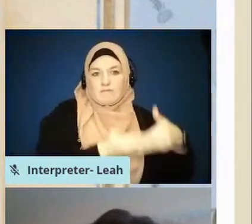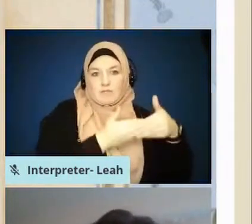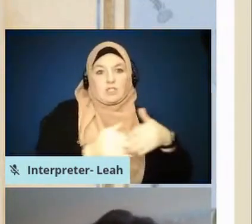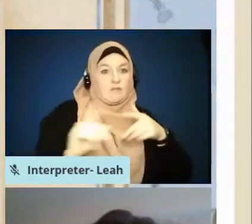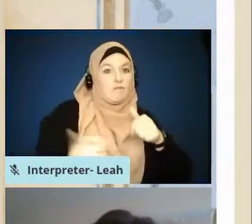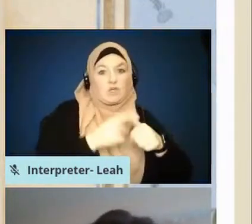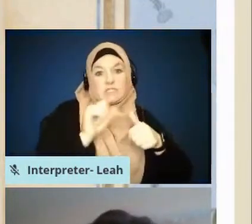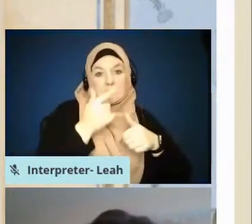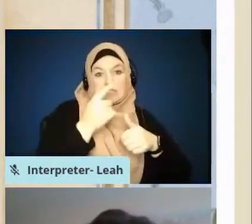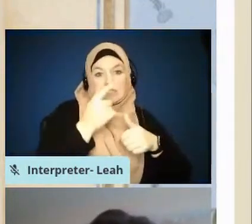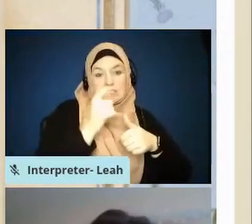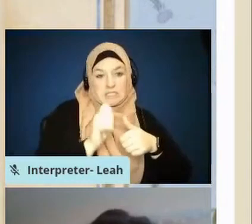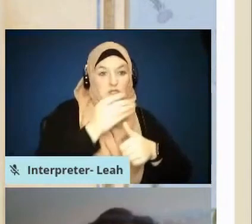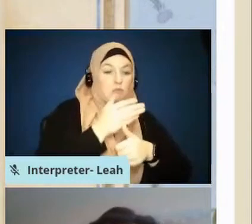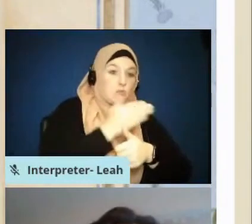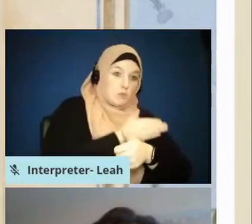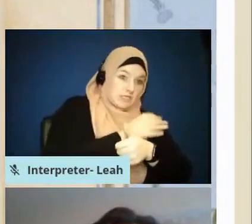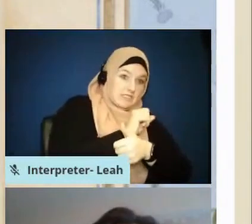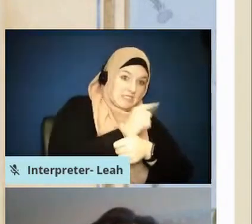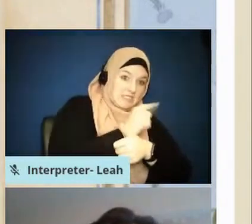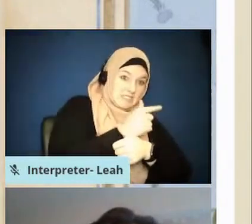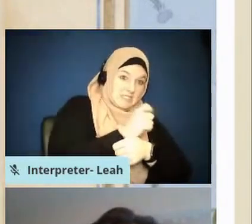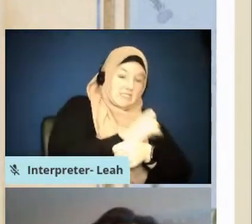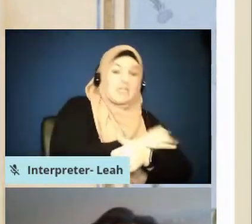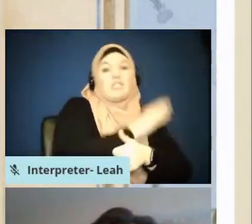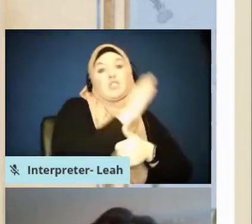first stage after the pre-stage is